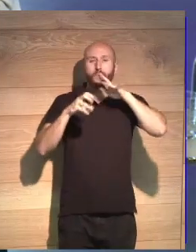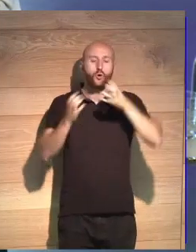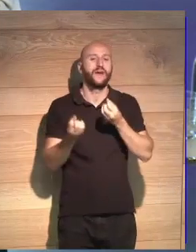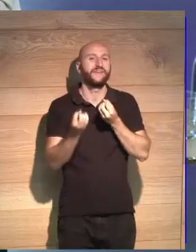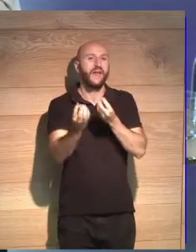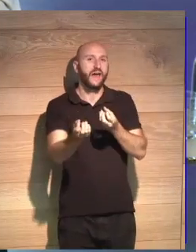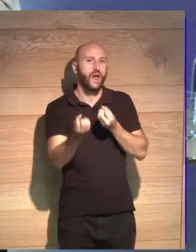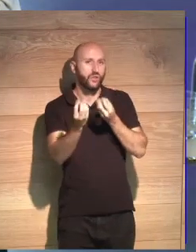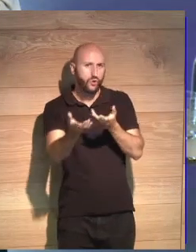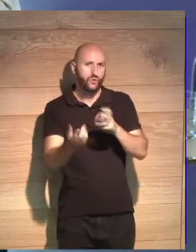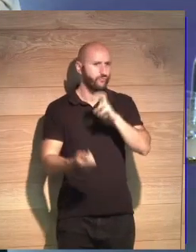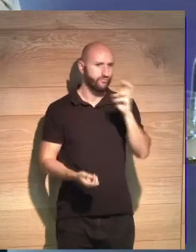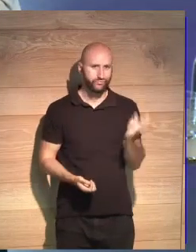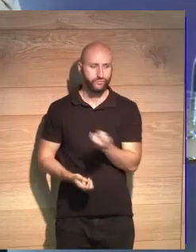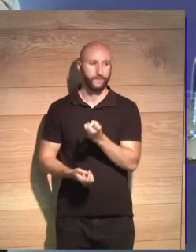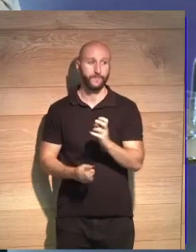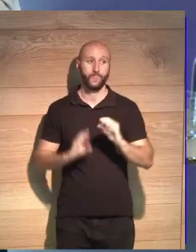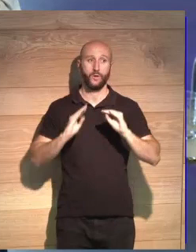paira, and